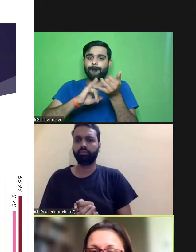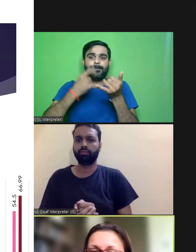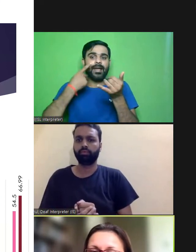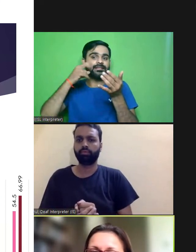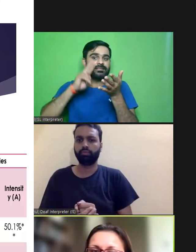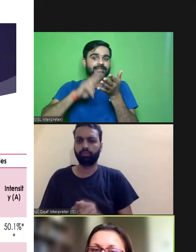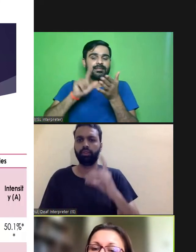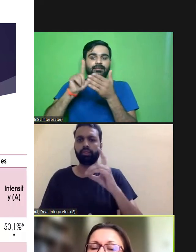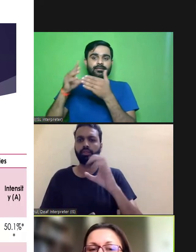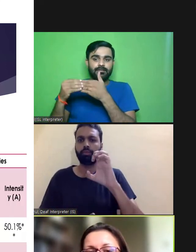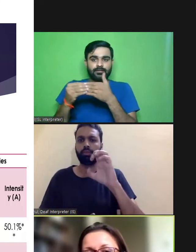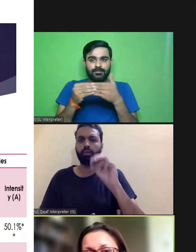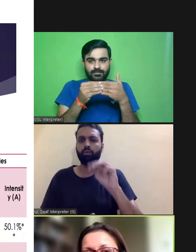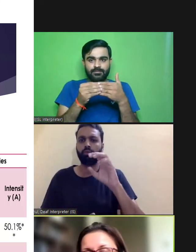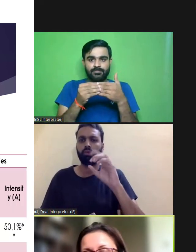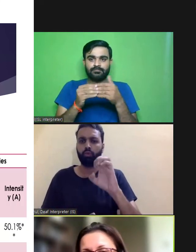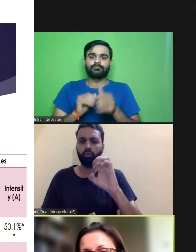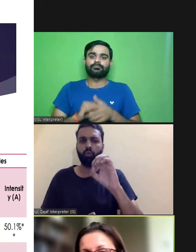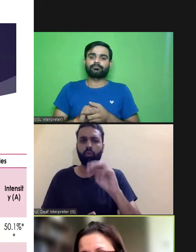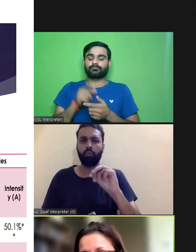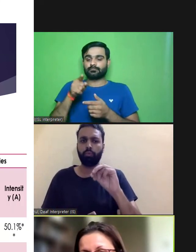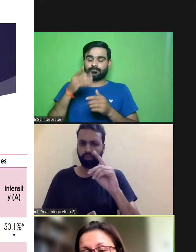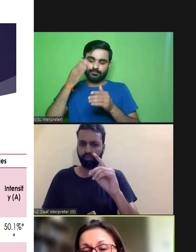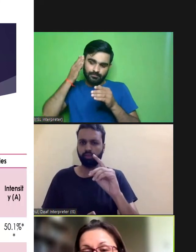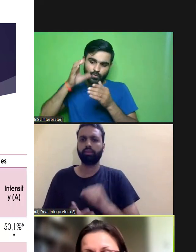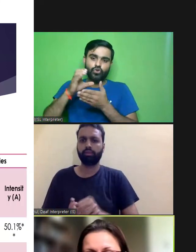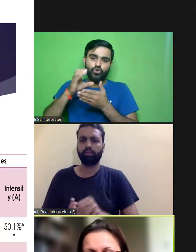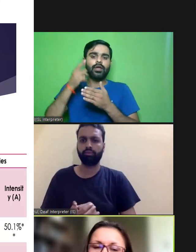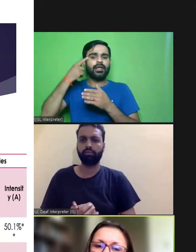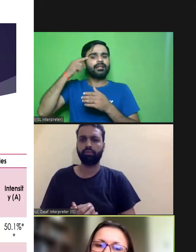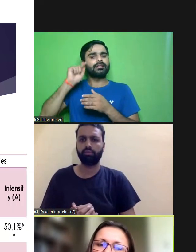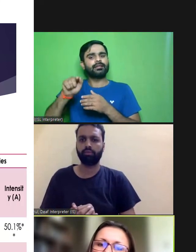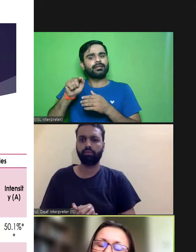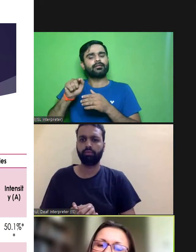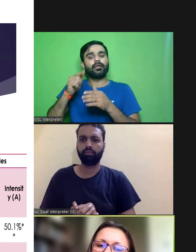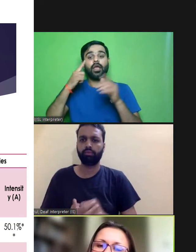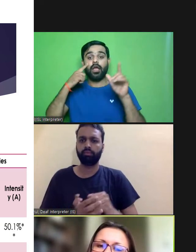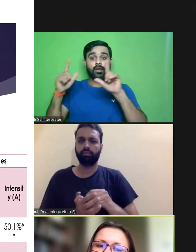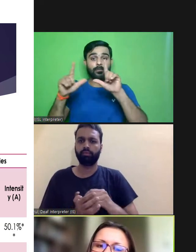one. But when you go to indicators or you go to the evidence of